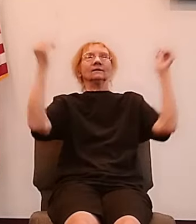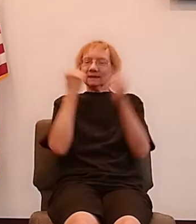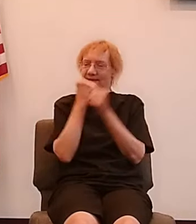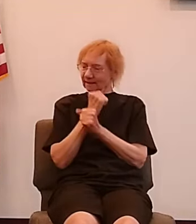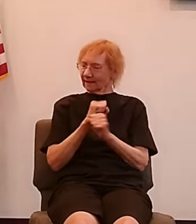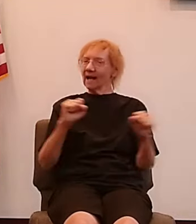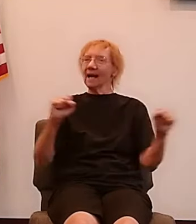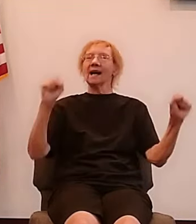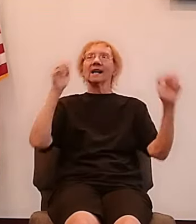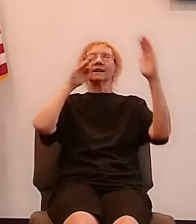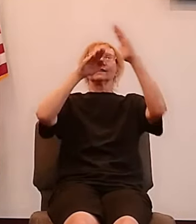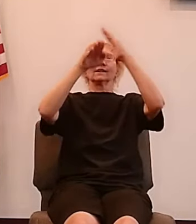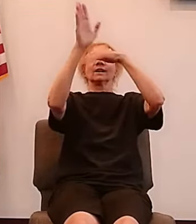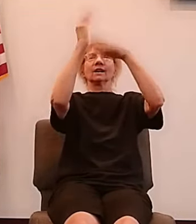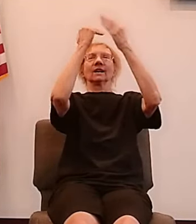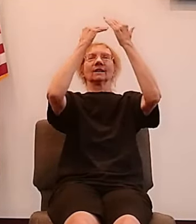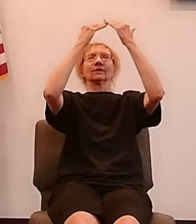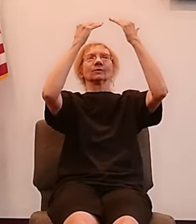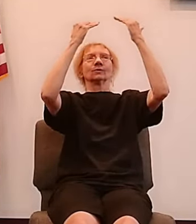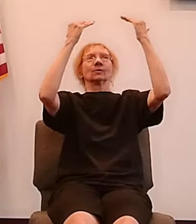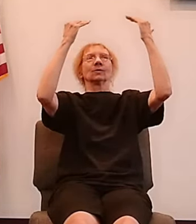Safe to shore,